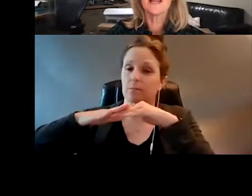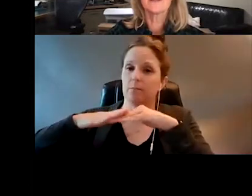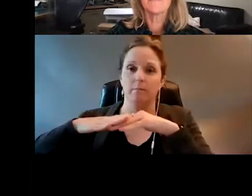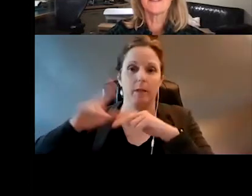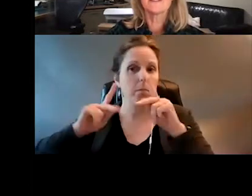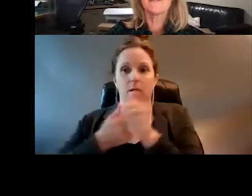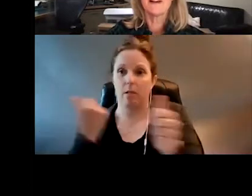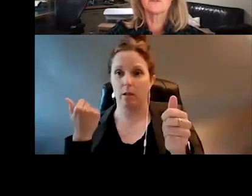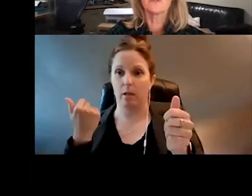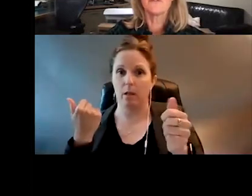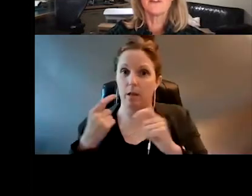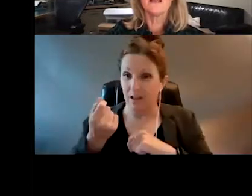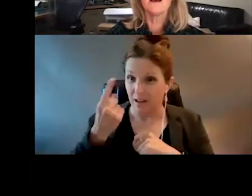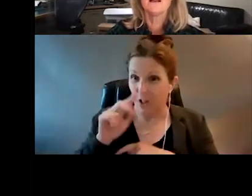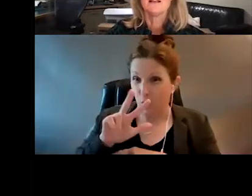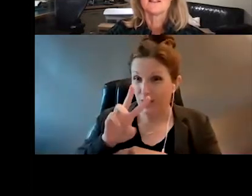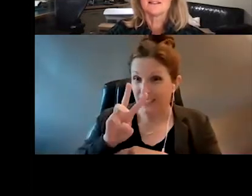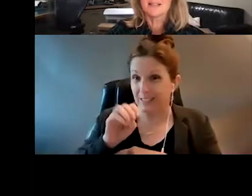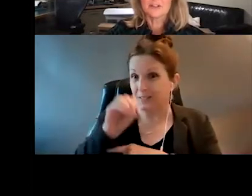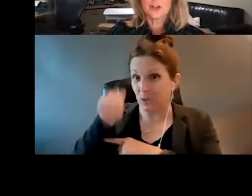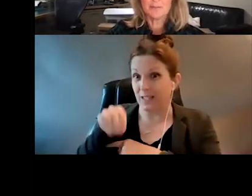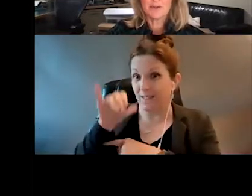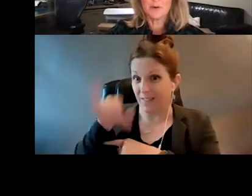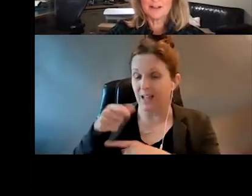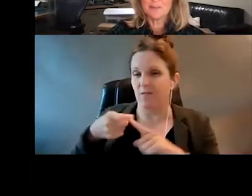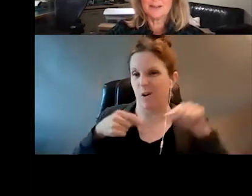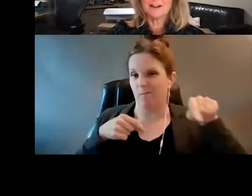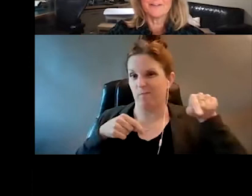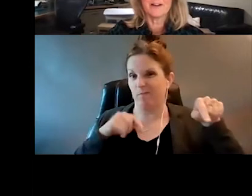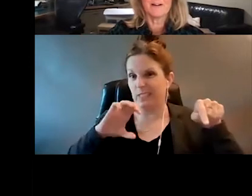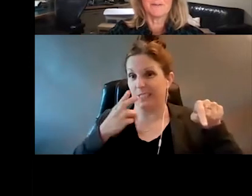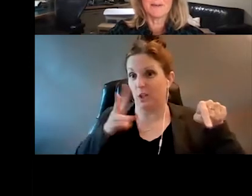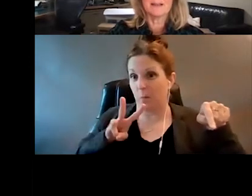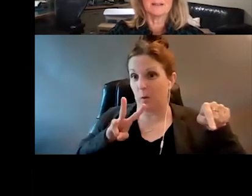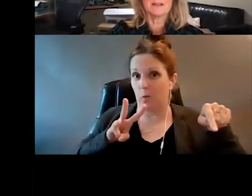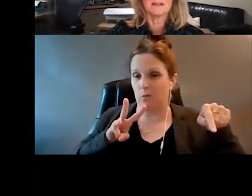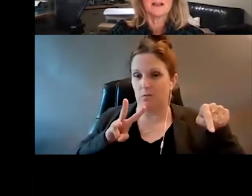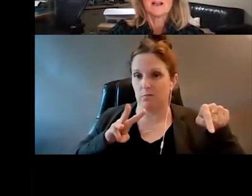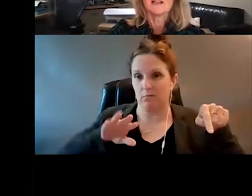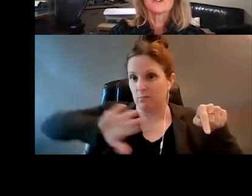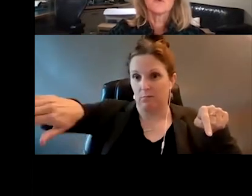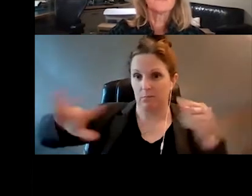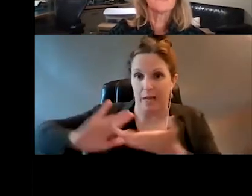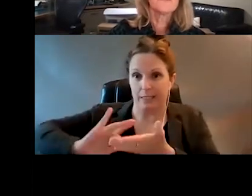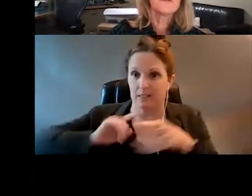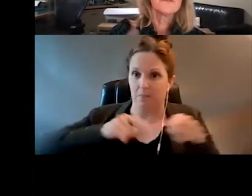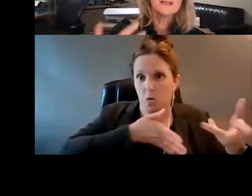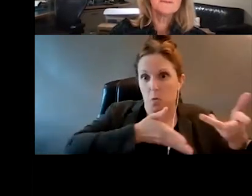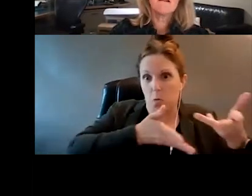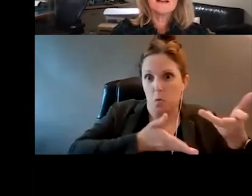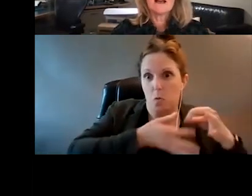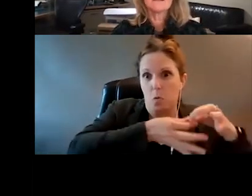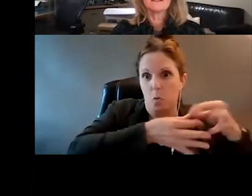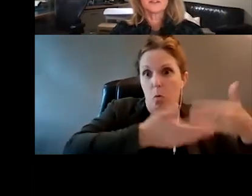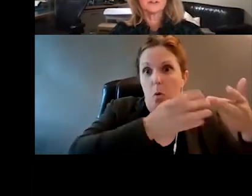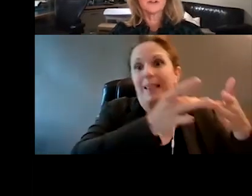this last analysis gave us this intriguing finding that yes, varenicline use significantly